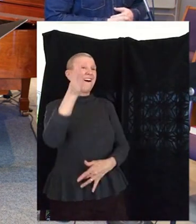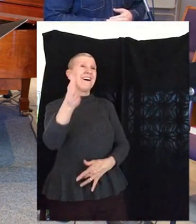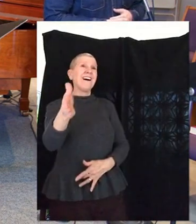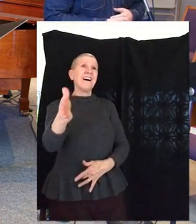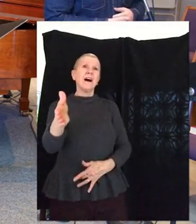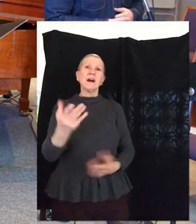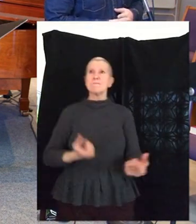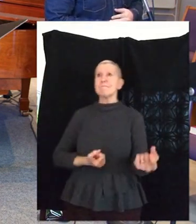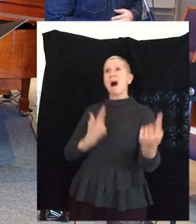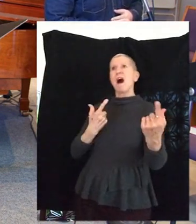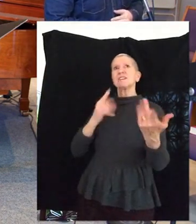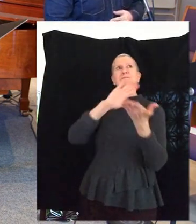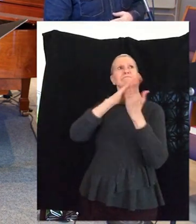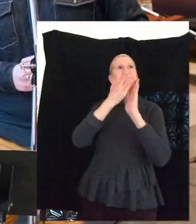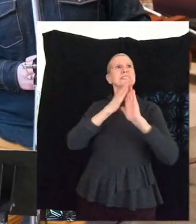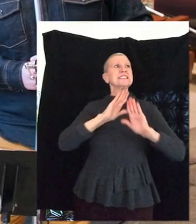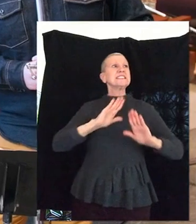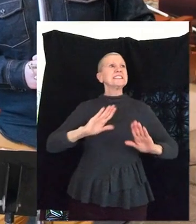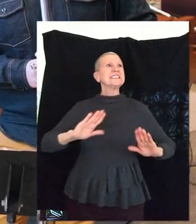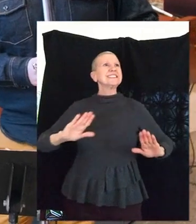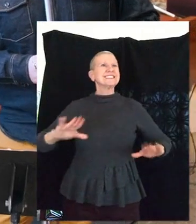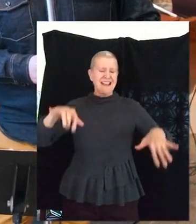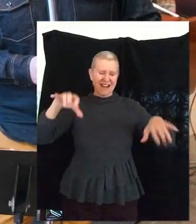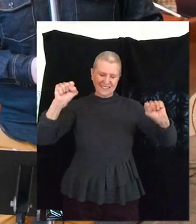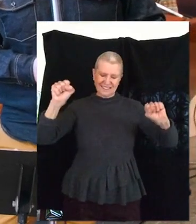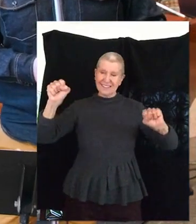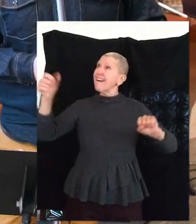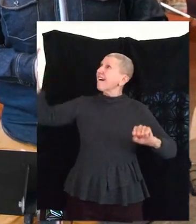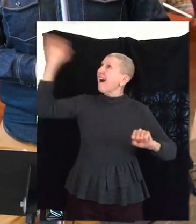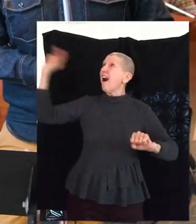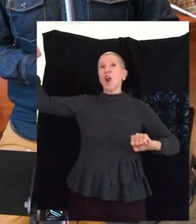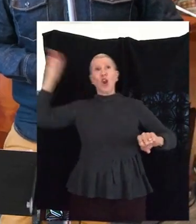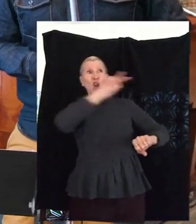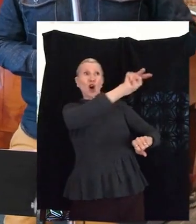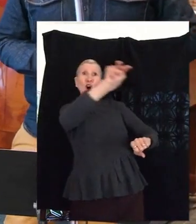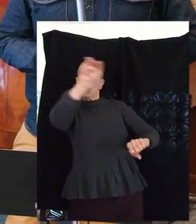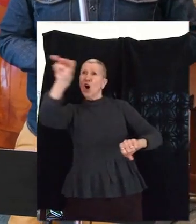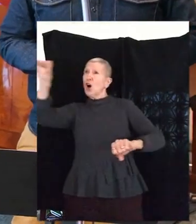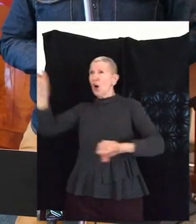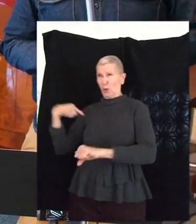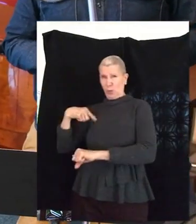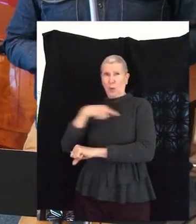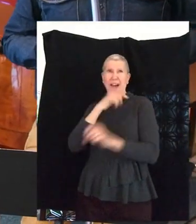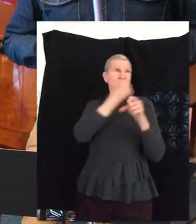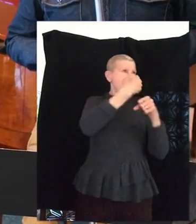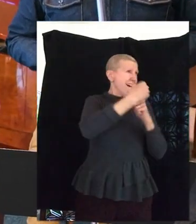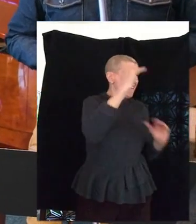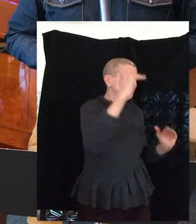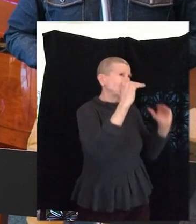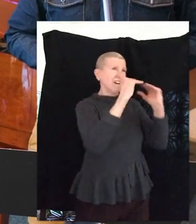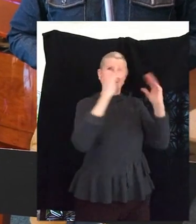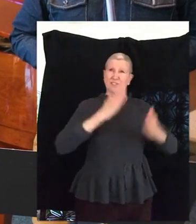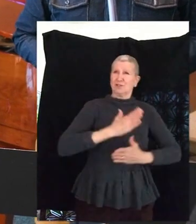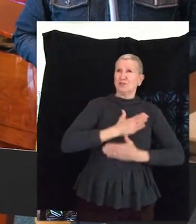compassion and peace. Yes, God will delight when we are creators